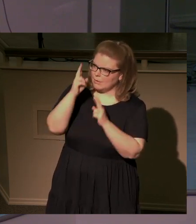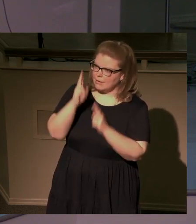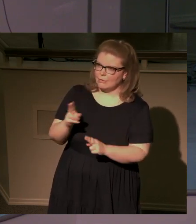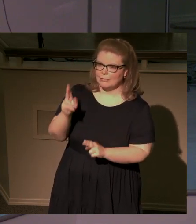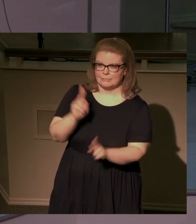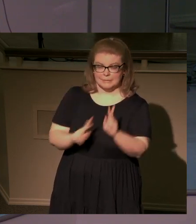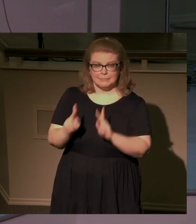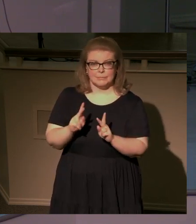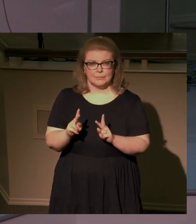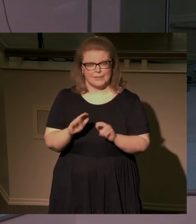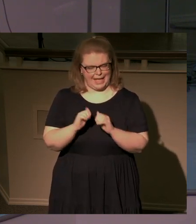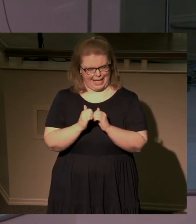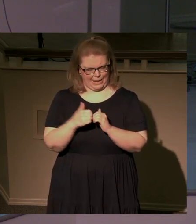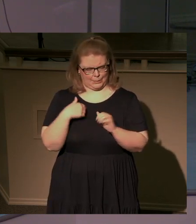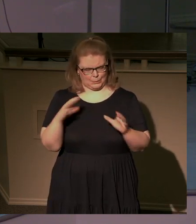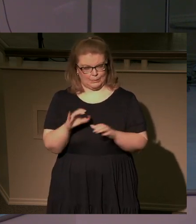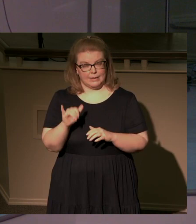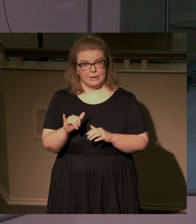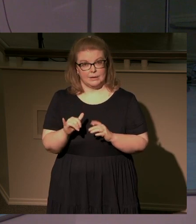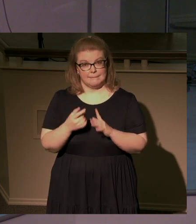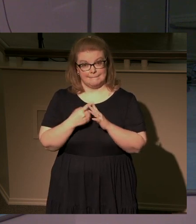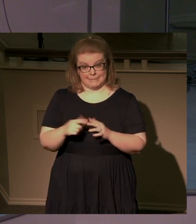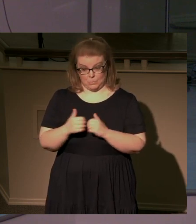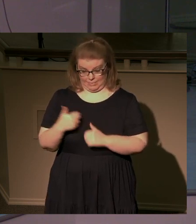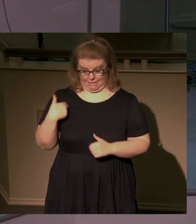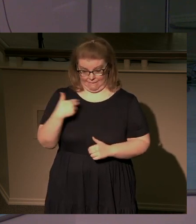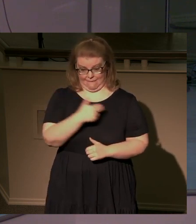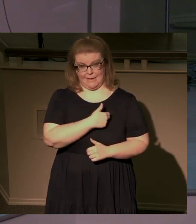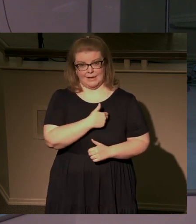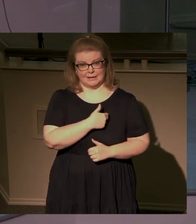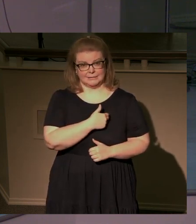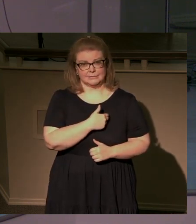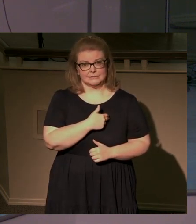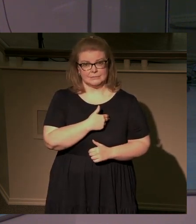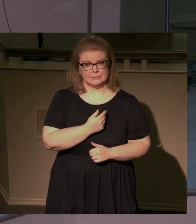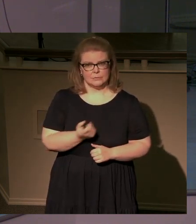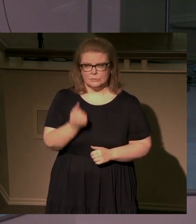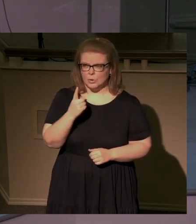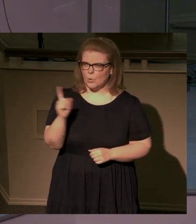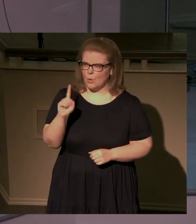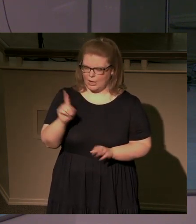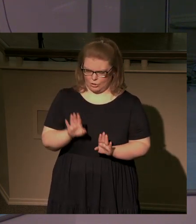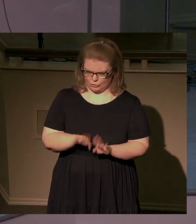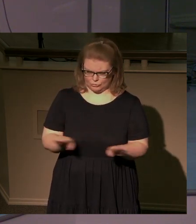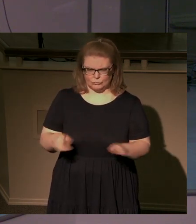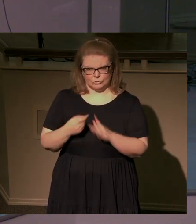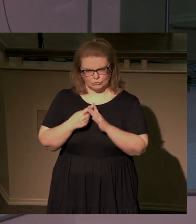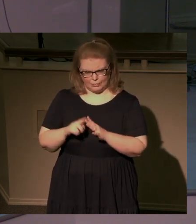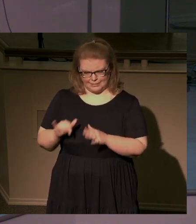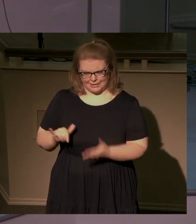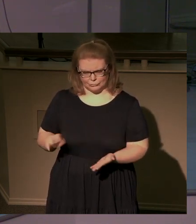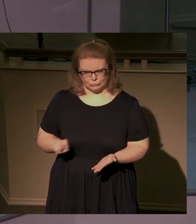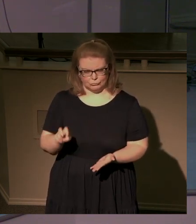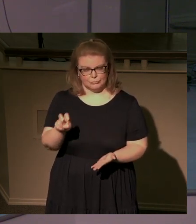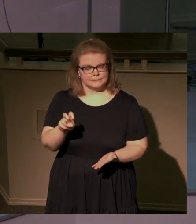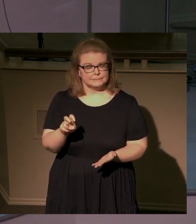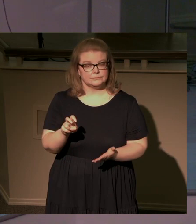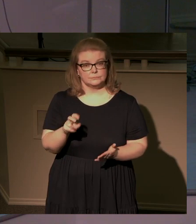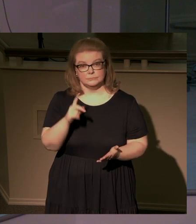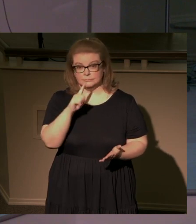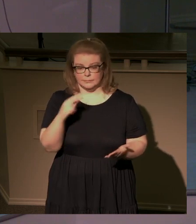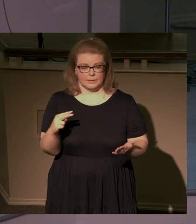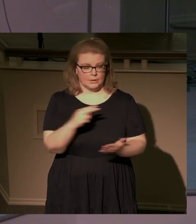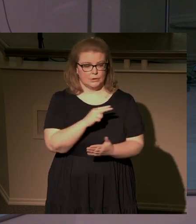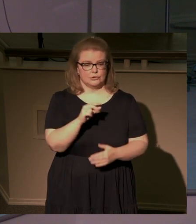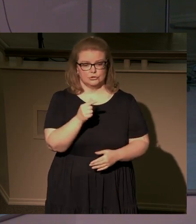Well, first, it begins with us understanding where a kid starts in this journey. If you were to take your text and turn to